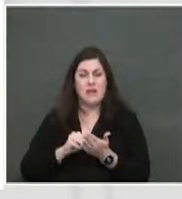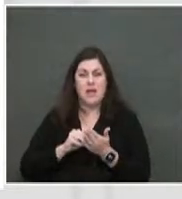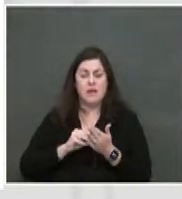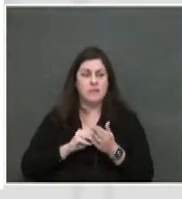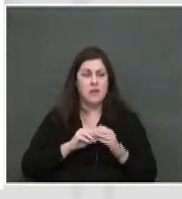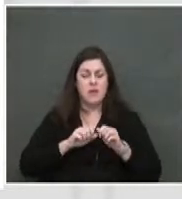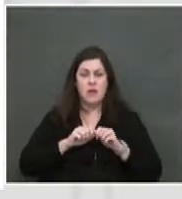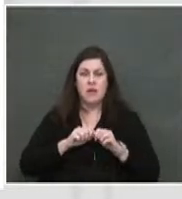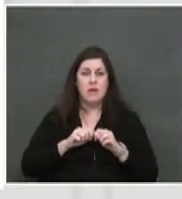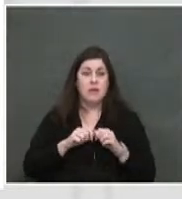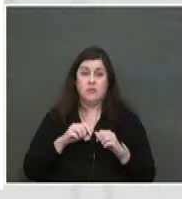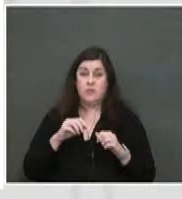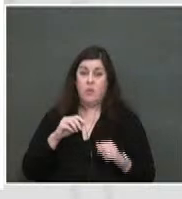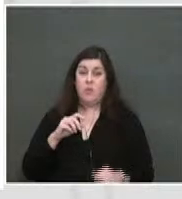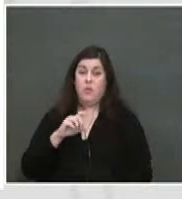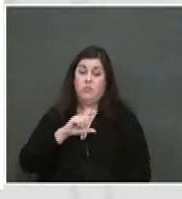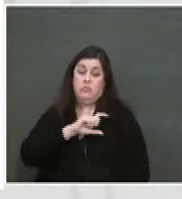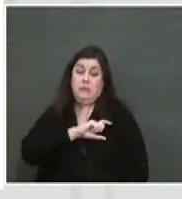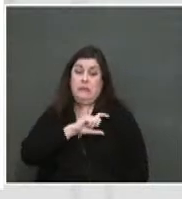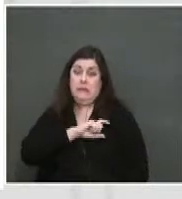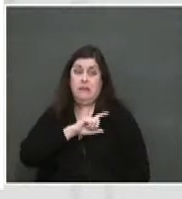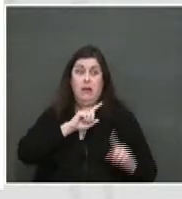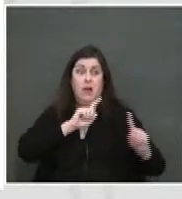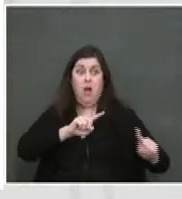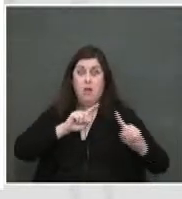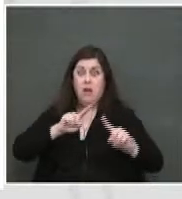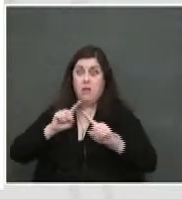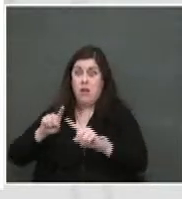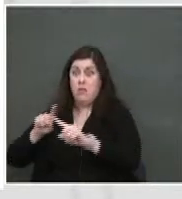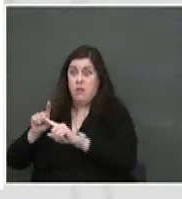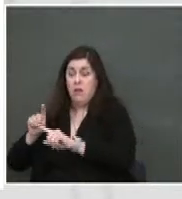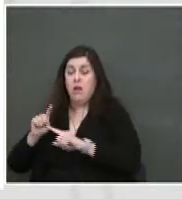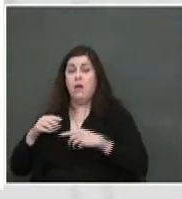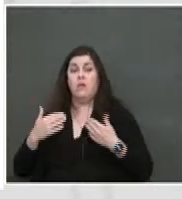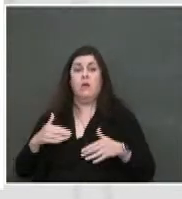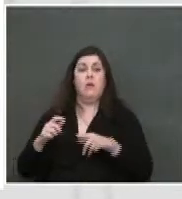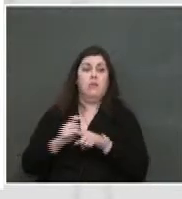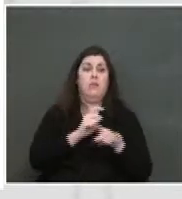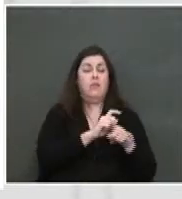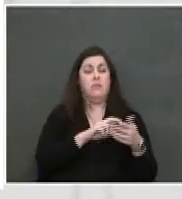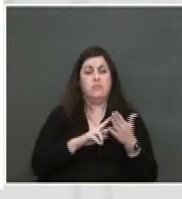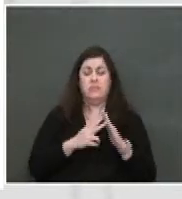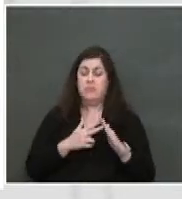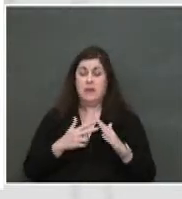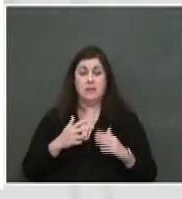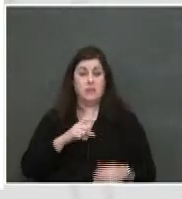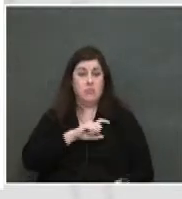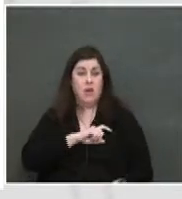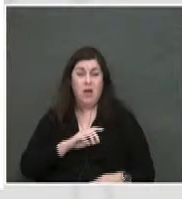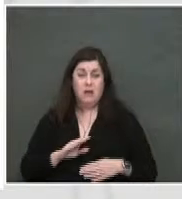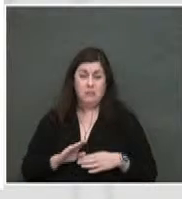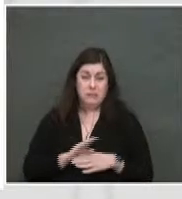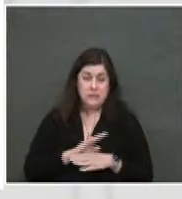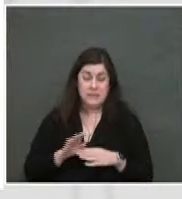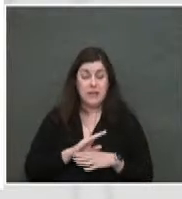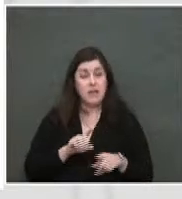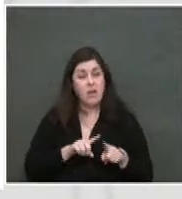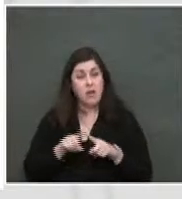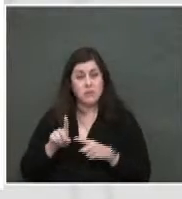got SAPD responding to all those calls, which is keeps everybody busy on the street and everybody busy down